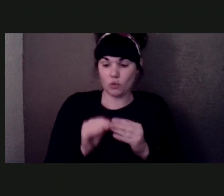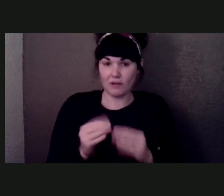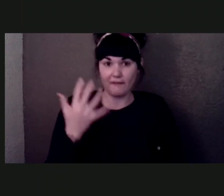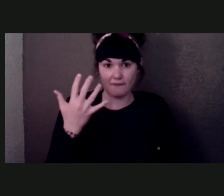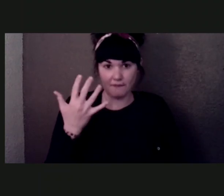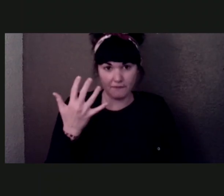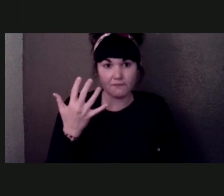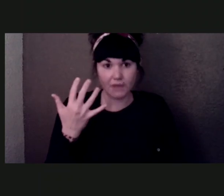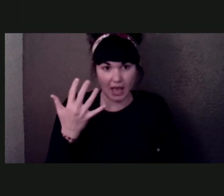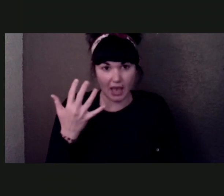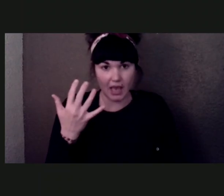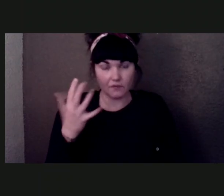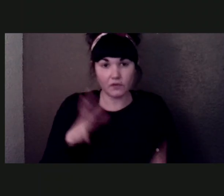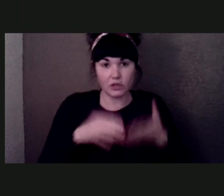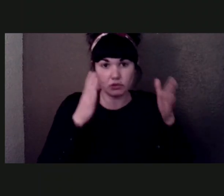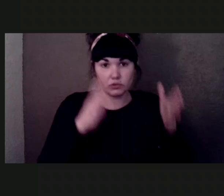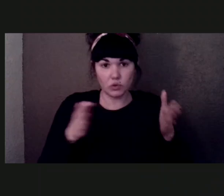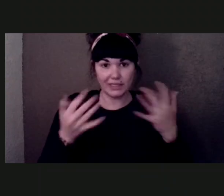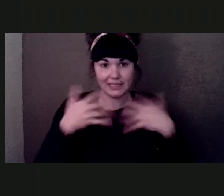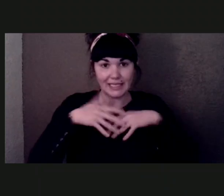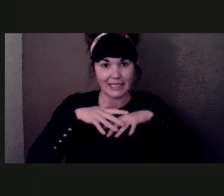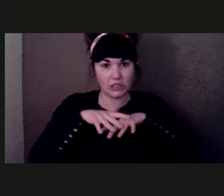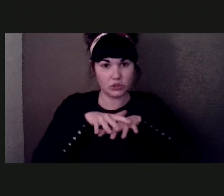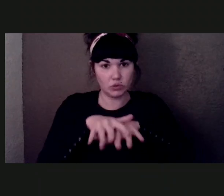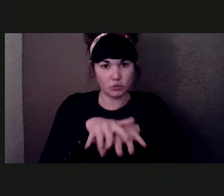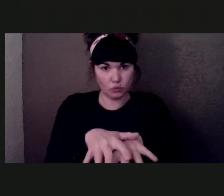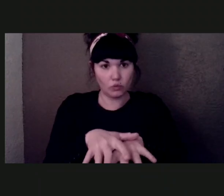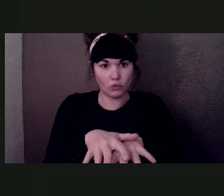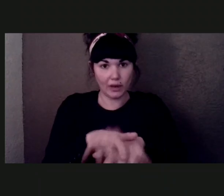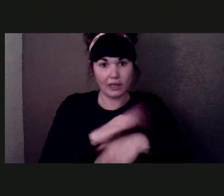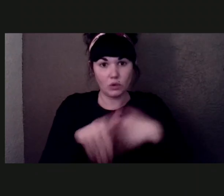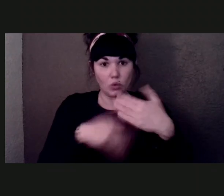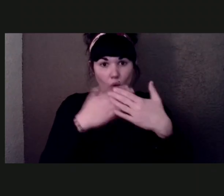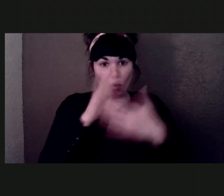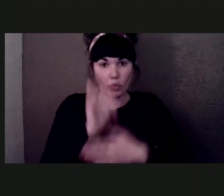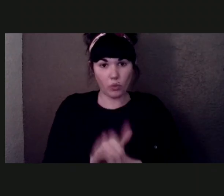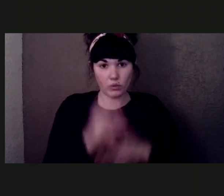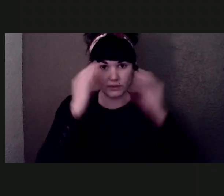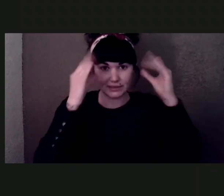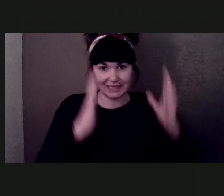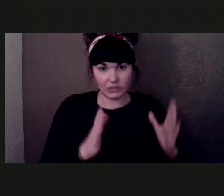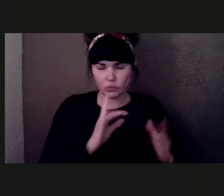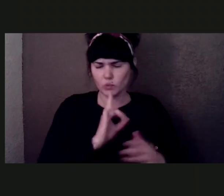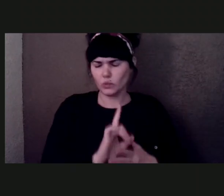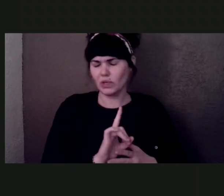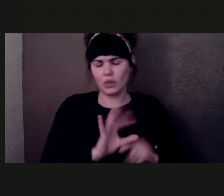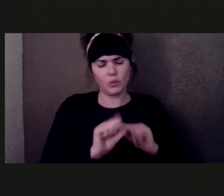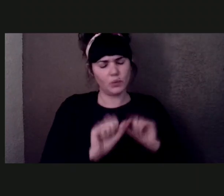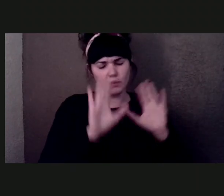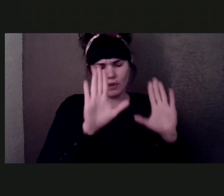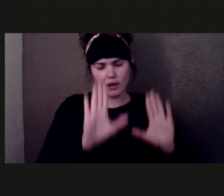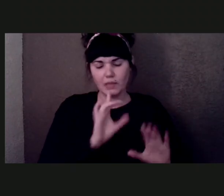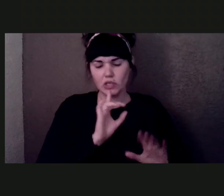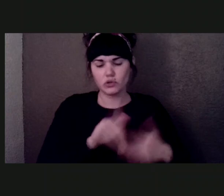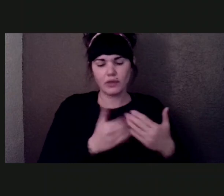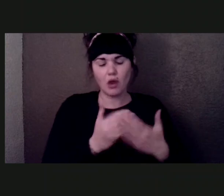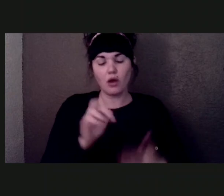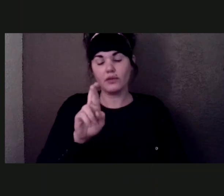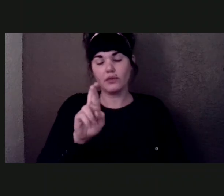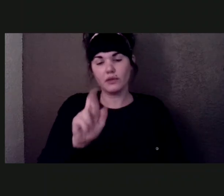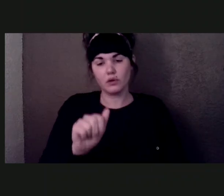And so all of those teachers were very remarkable to make sure that all of us little raisins in the batch